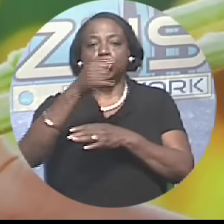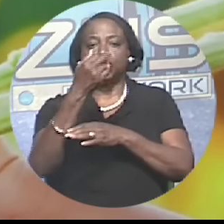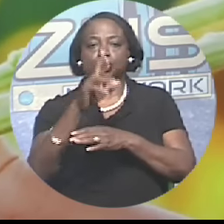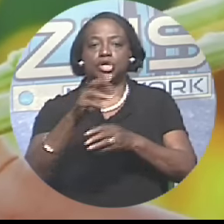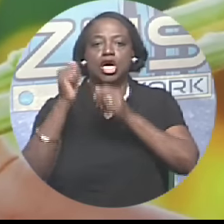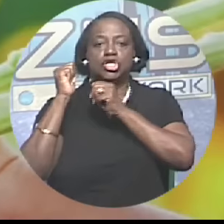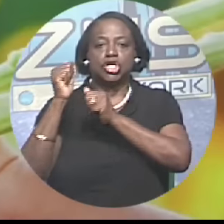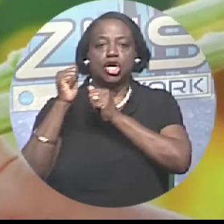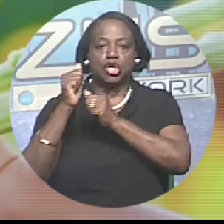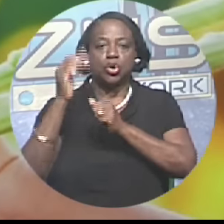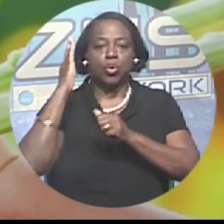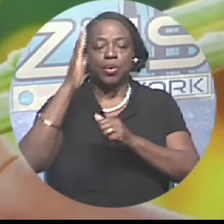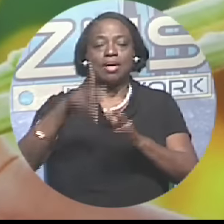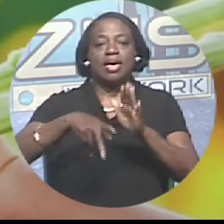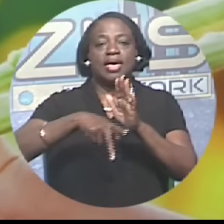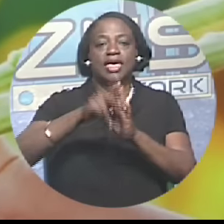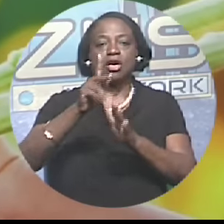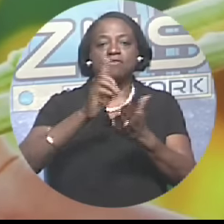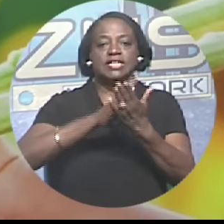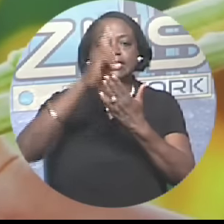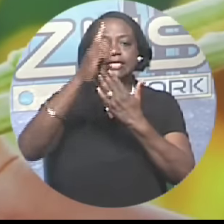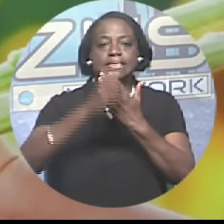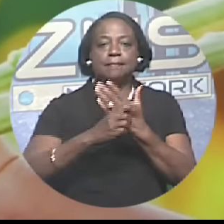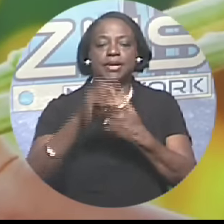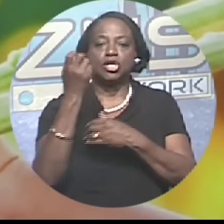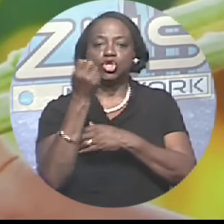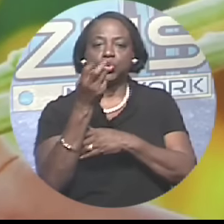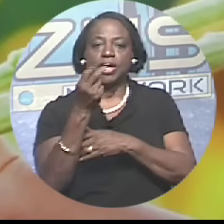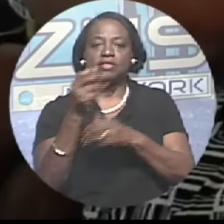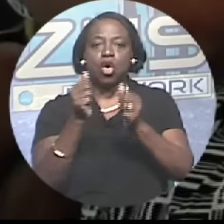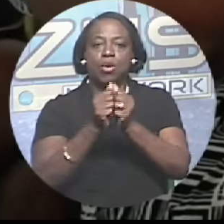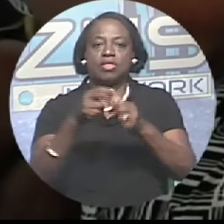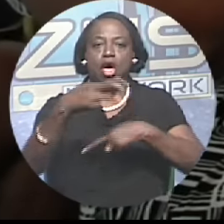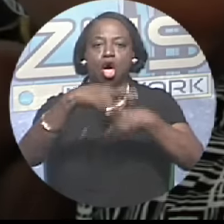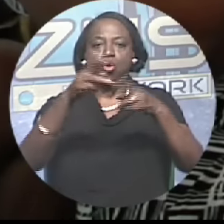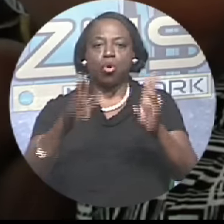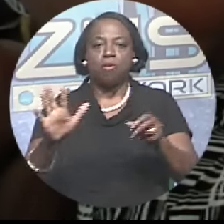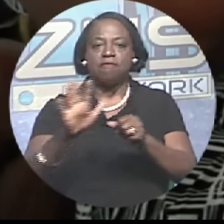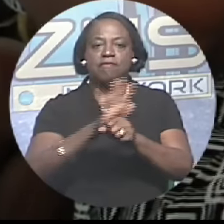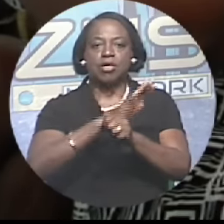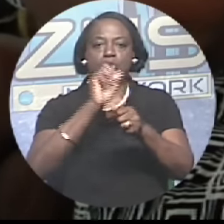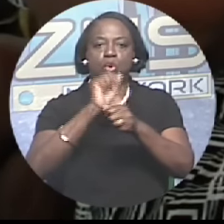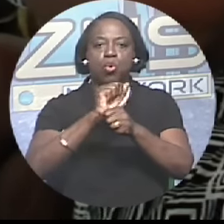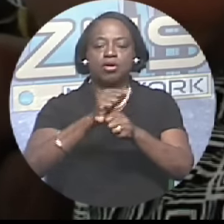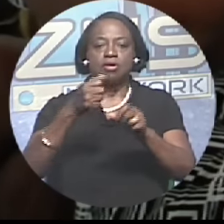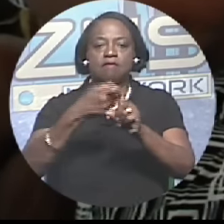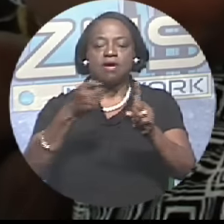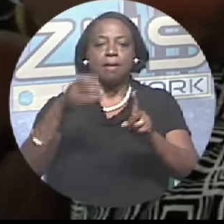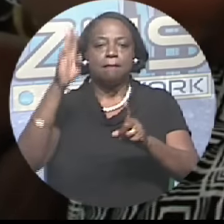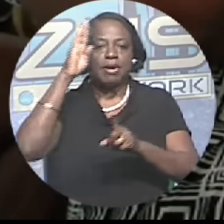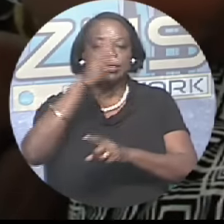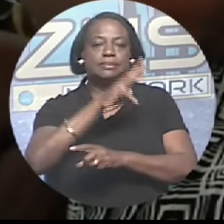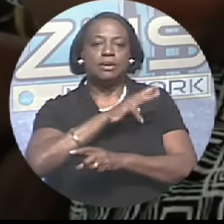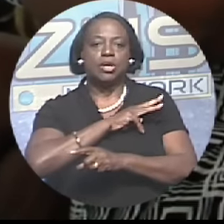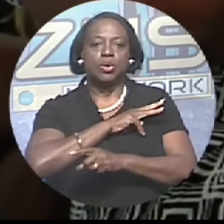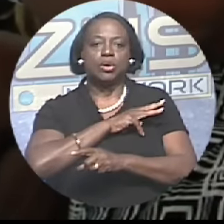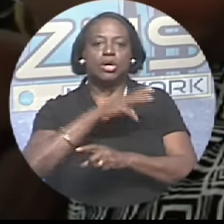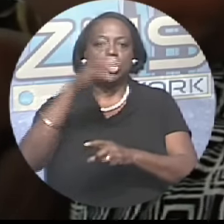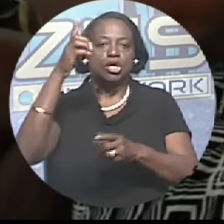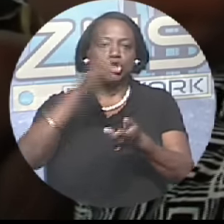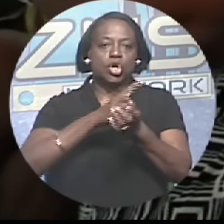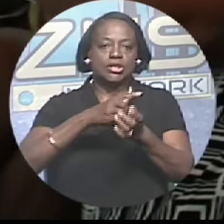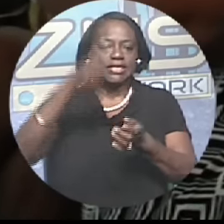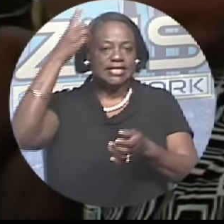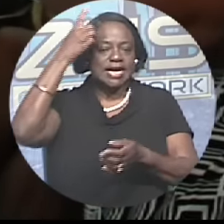will kick off competitive events on December 12th in a room filled with works by the late Brent Malone. Minister Dr. Daniel Johnson